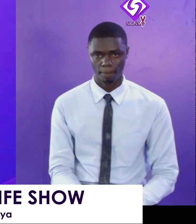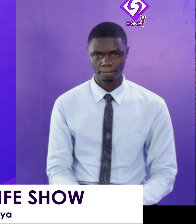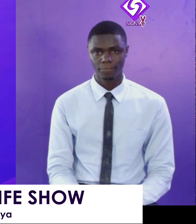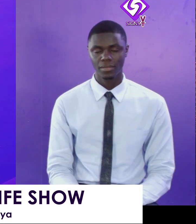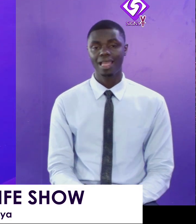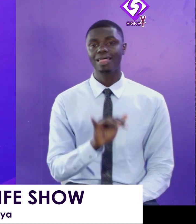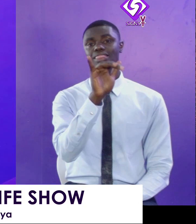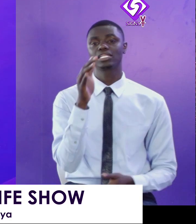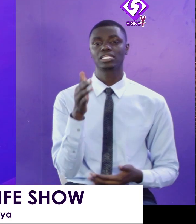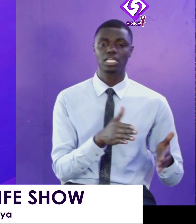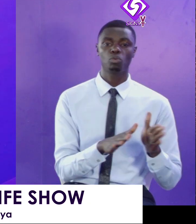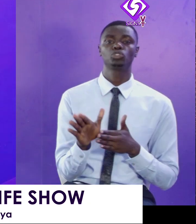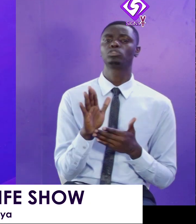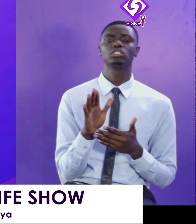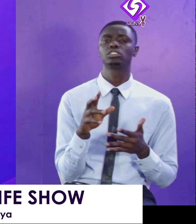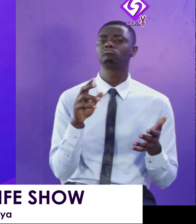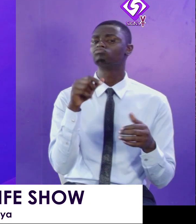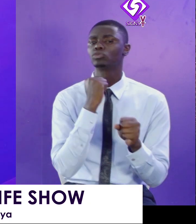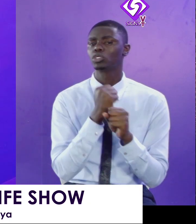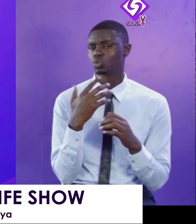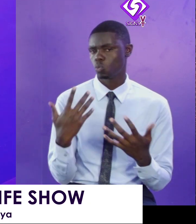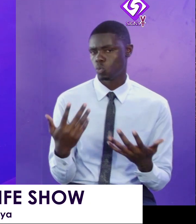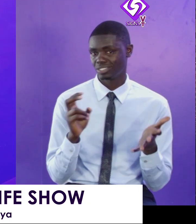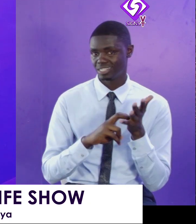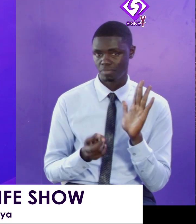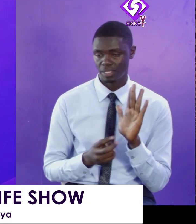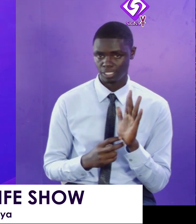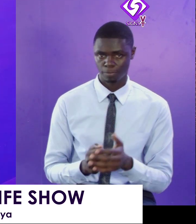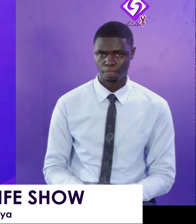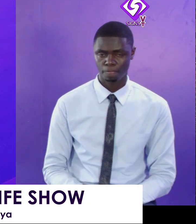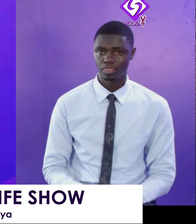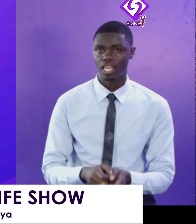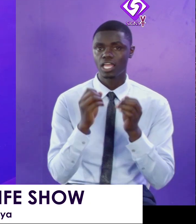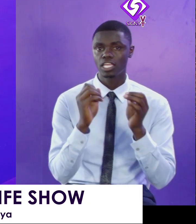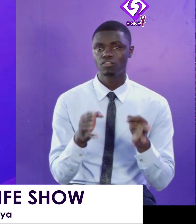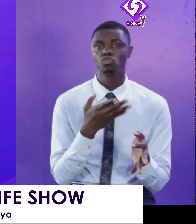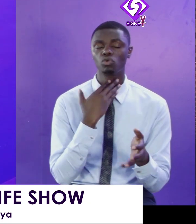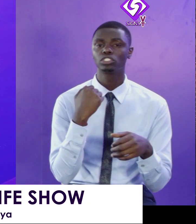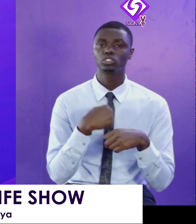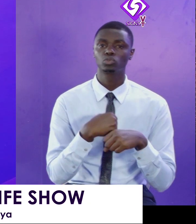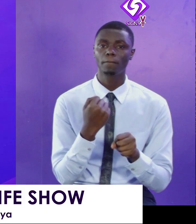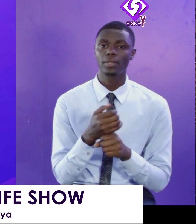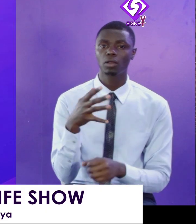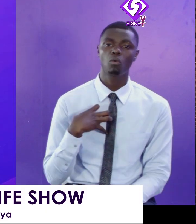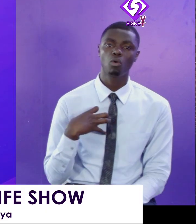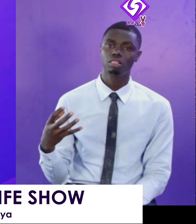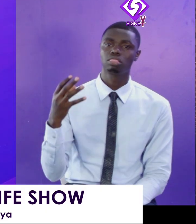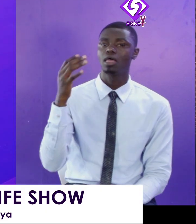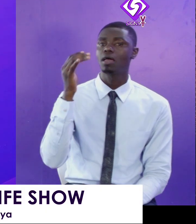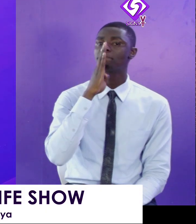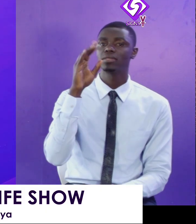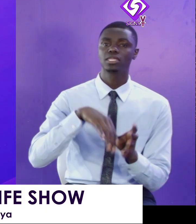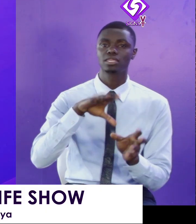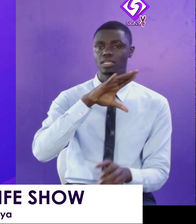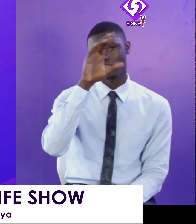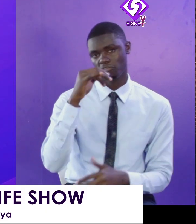an opportunity. What does that do? It means that if you want to make more riches, then be in Africa right now. If